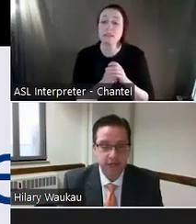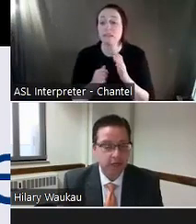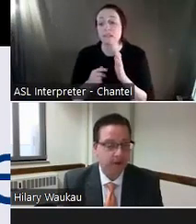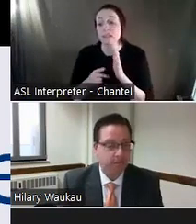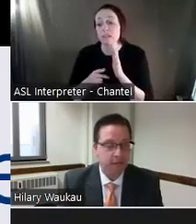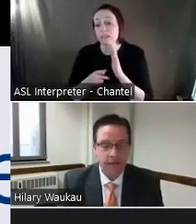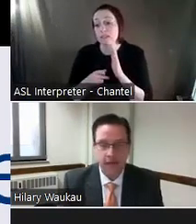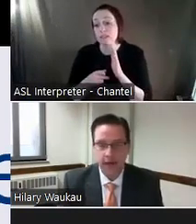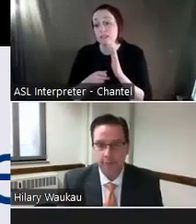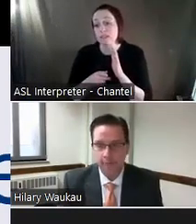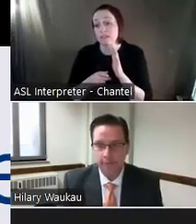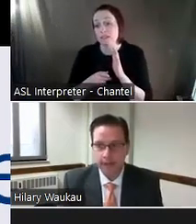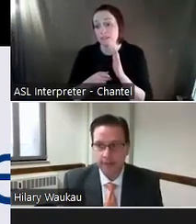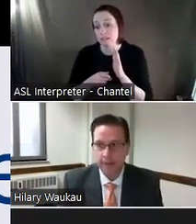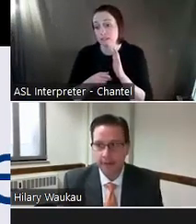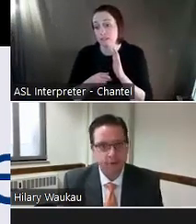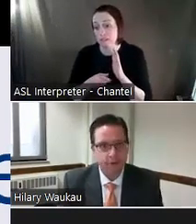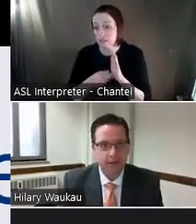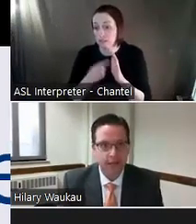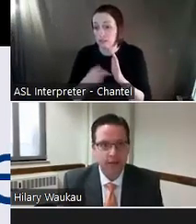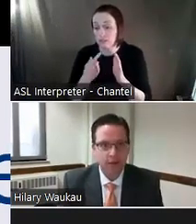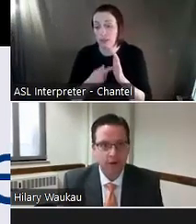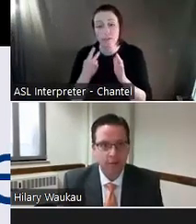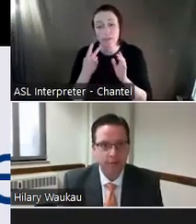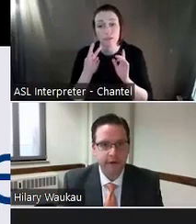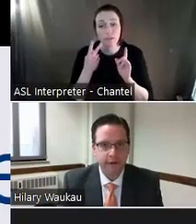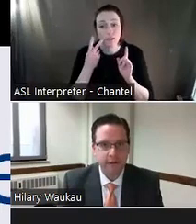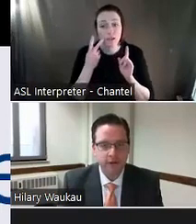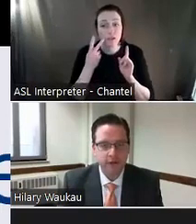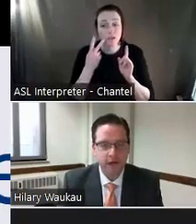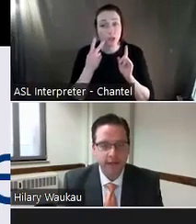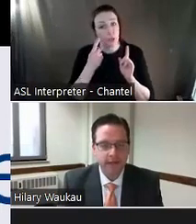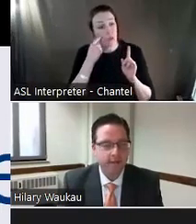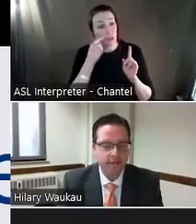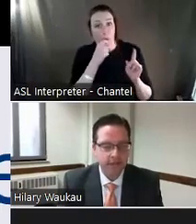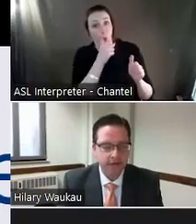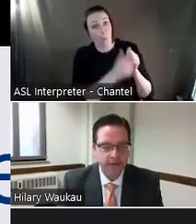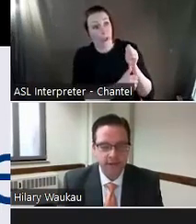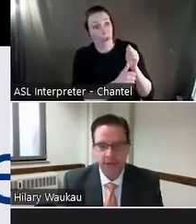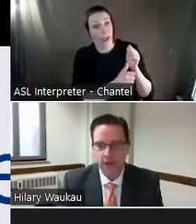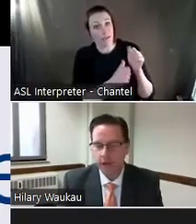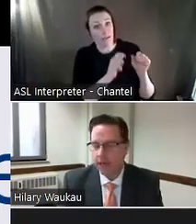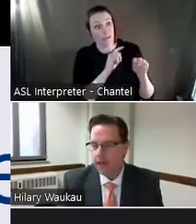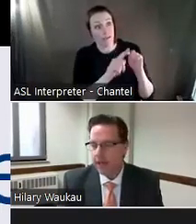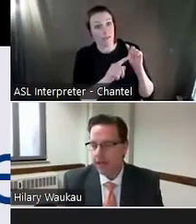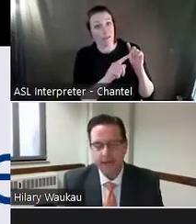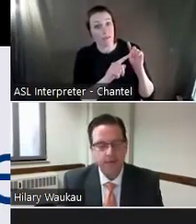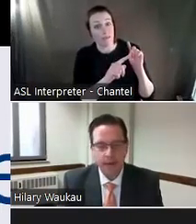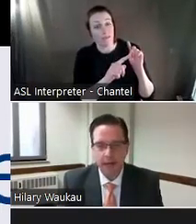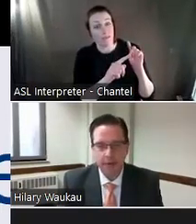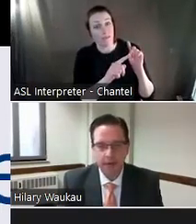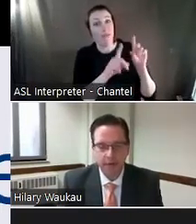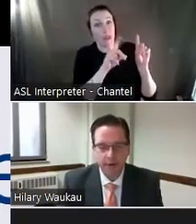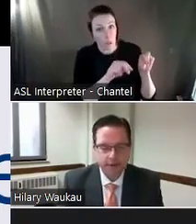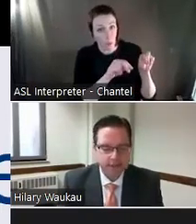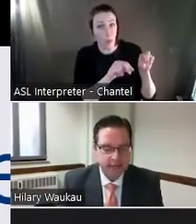governor's budget get a bump, and some others that you thought that were fairly certain on, they get a bit of a decrease. So, again, that's why we